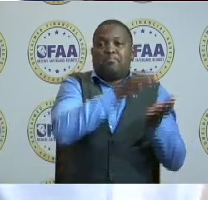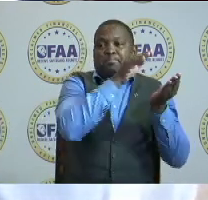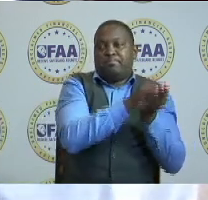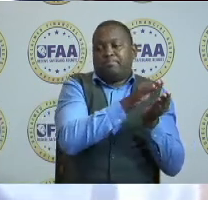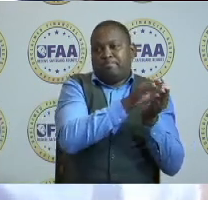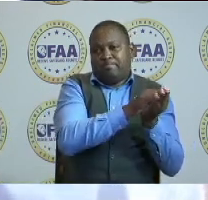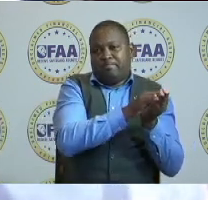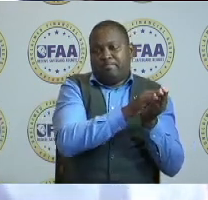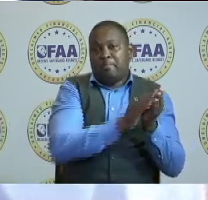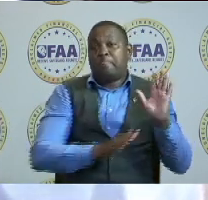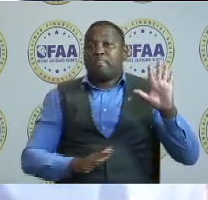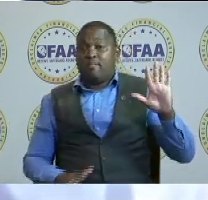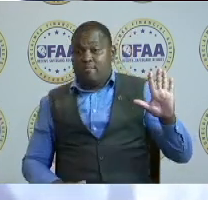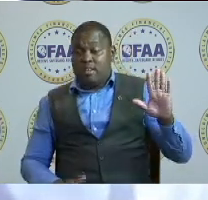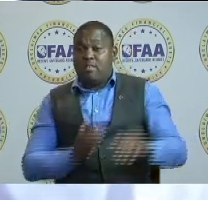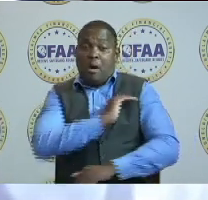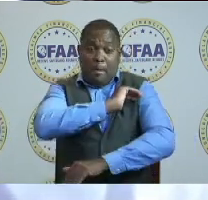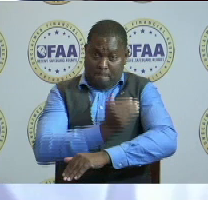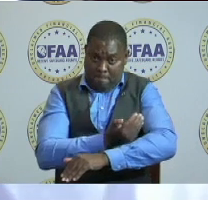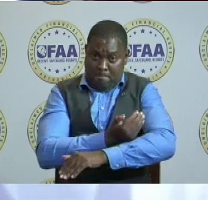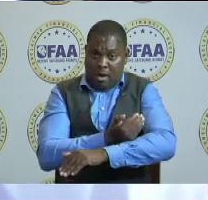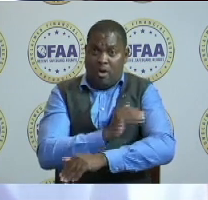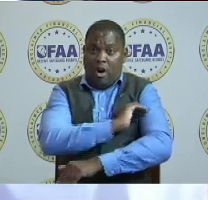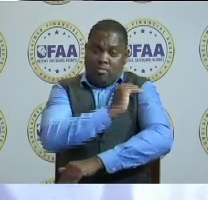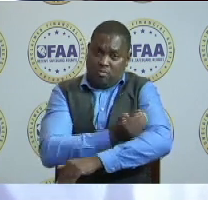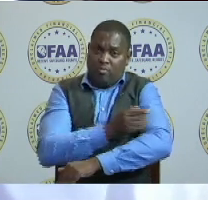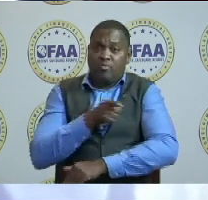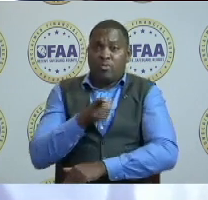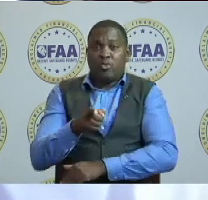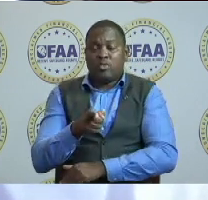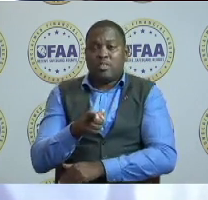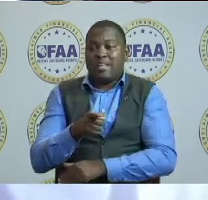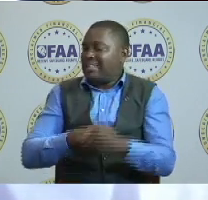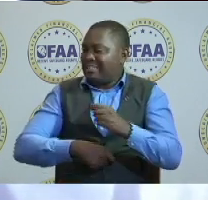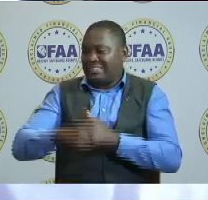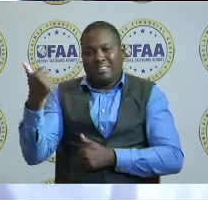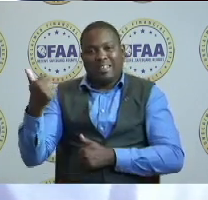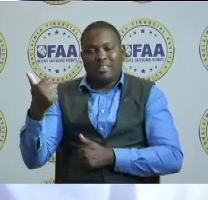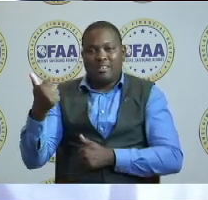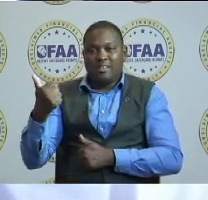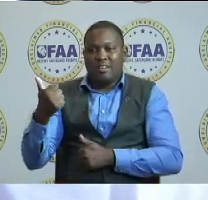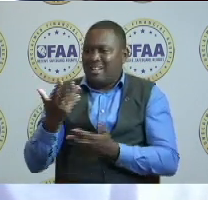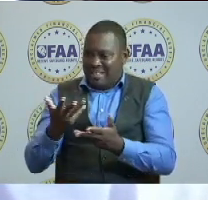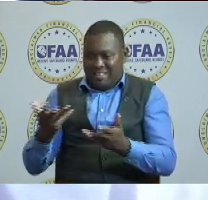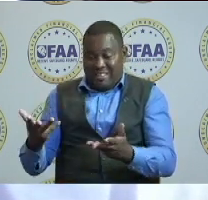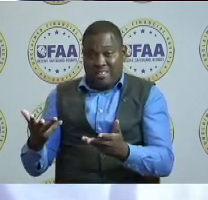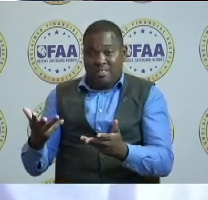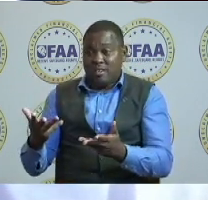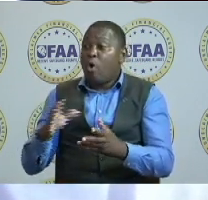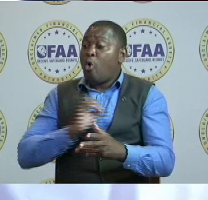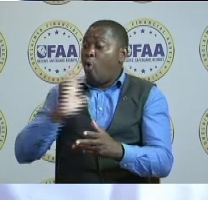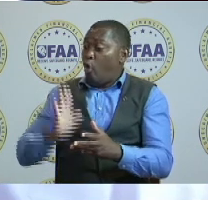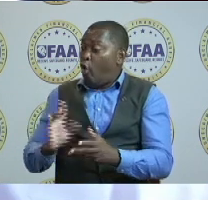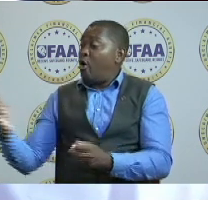Number five, the power of the authority to sell by public auction and claim non-cash financial